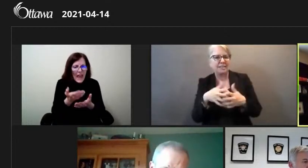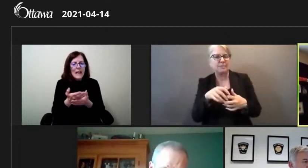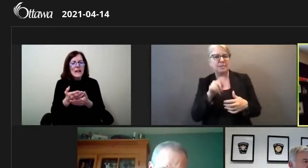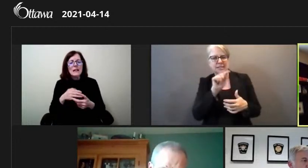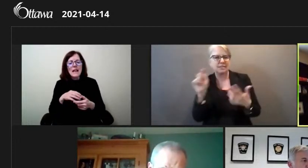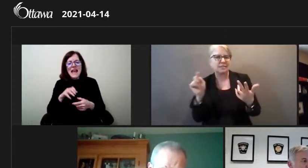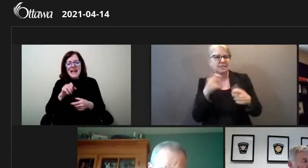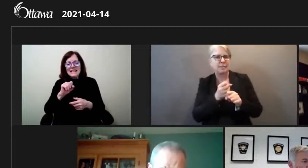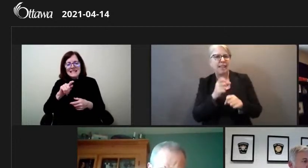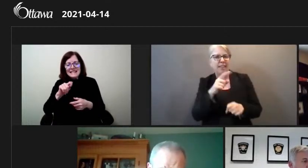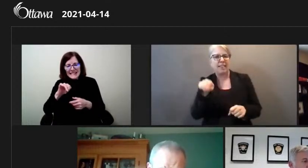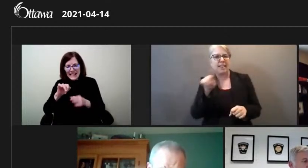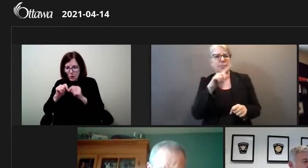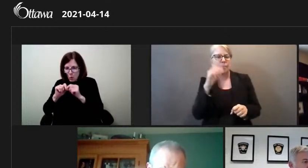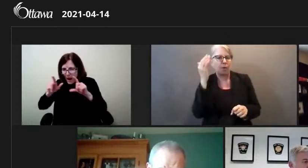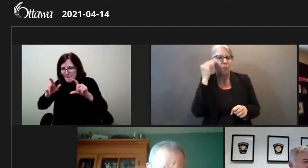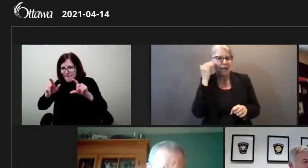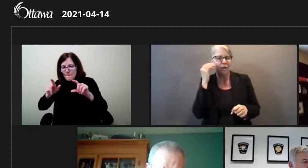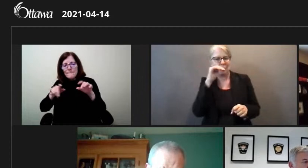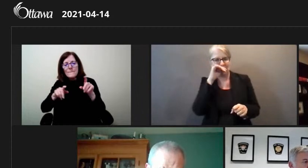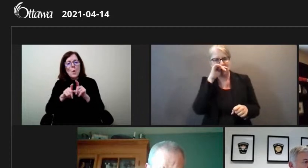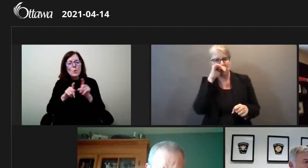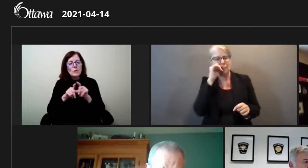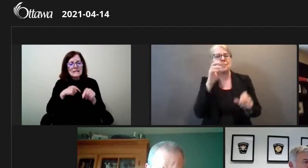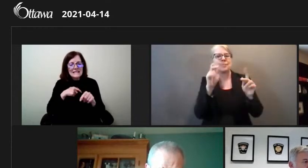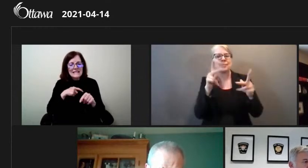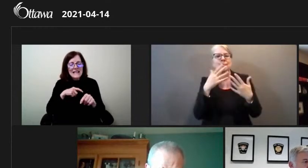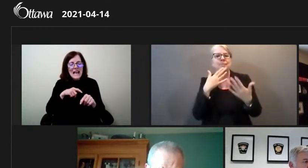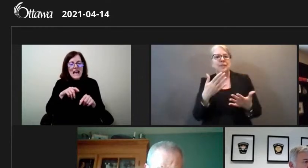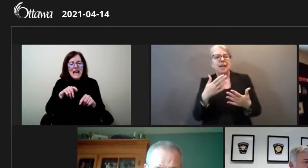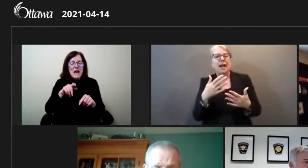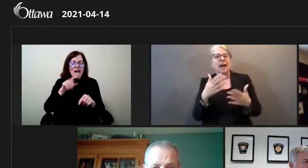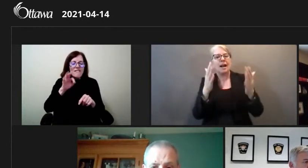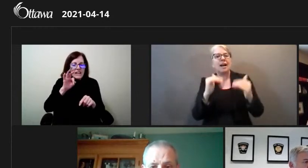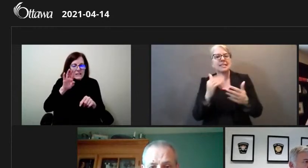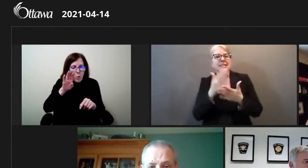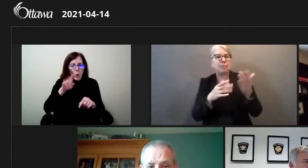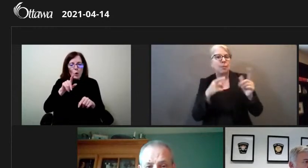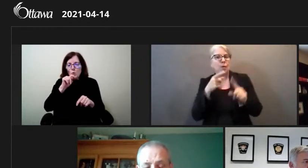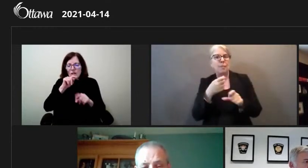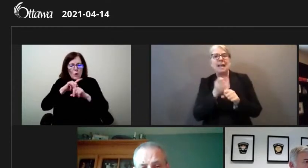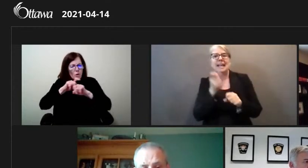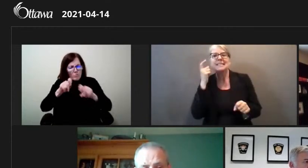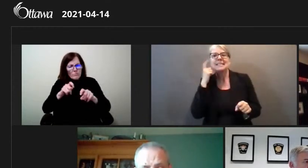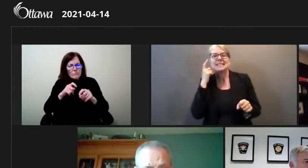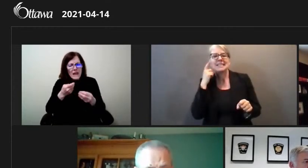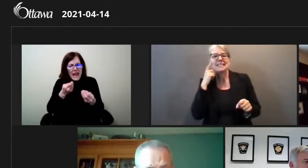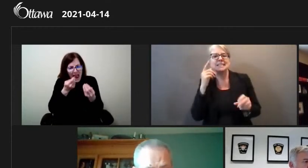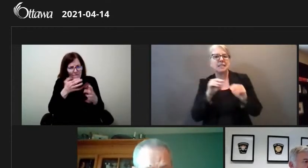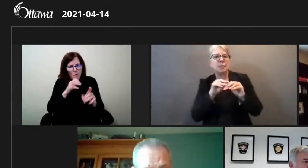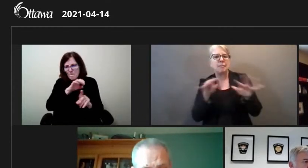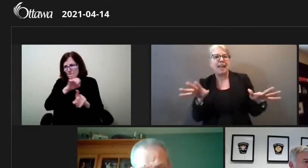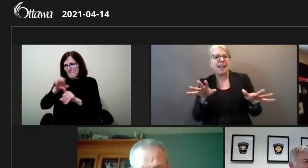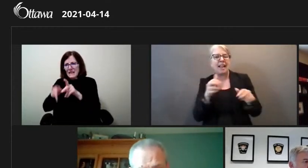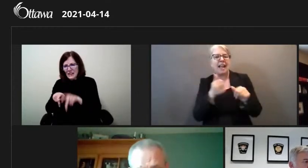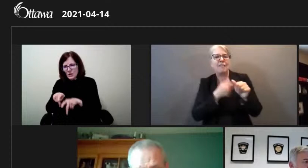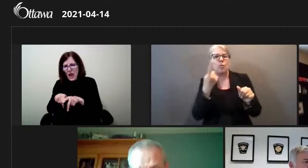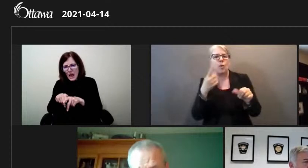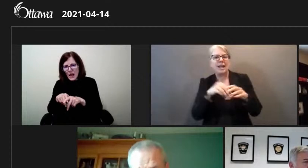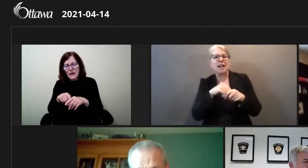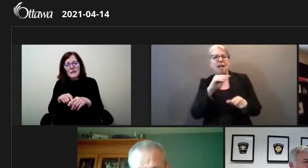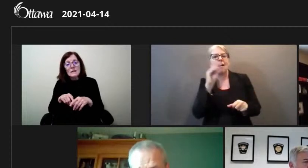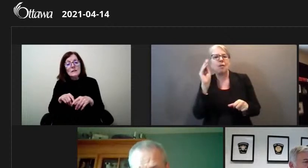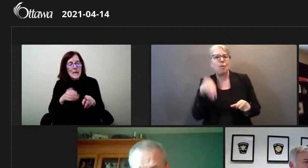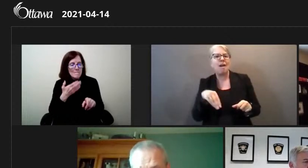aware. Okay. Thank you. I do think at some point there may make sense to put a mailer out to everybody in Ottawa, just